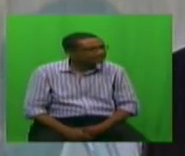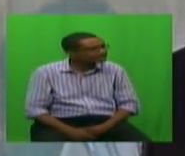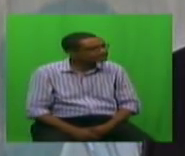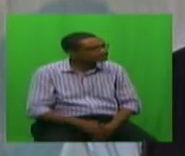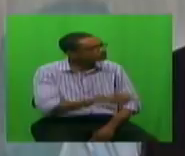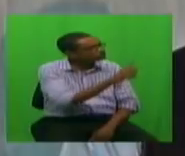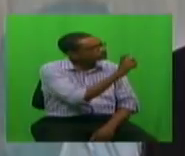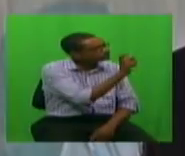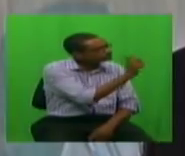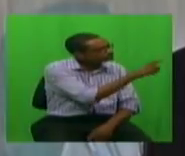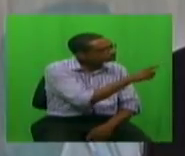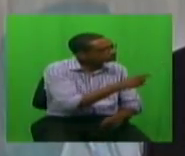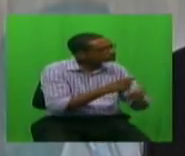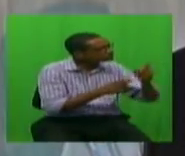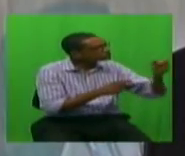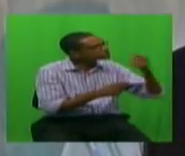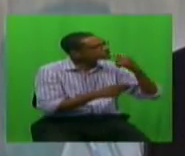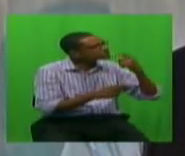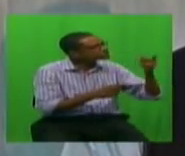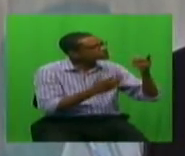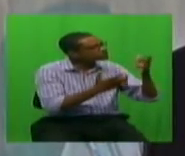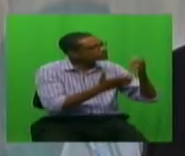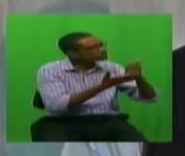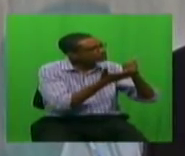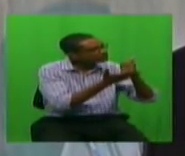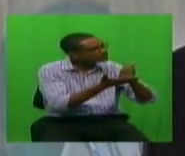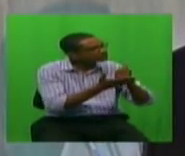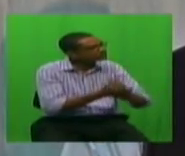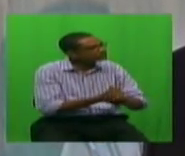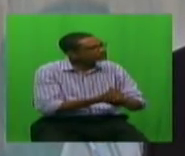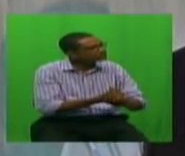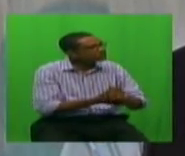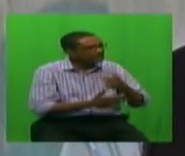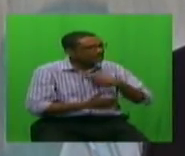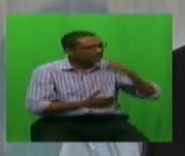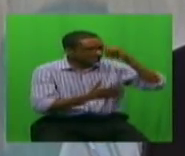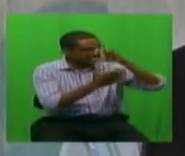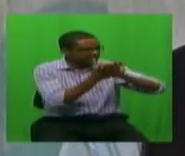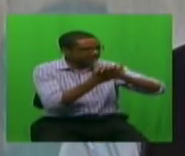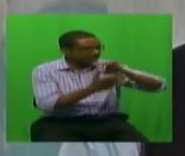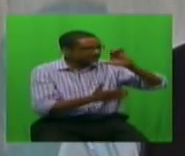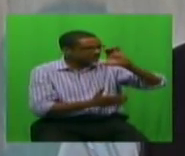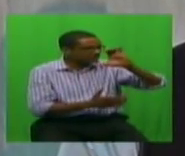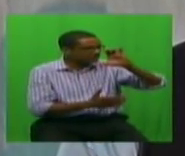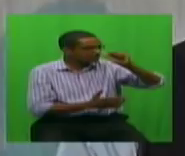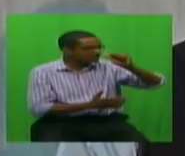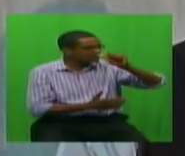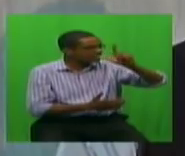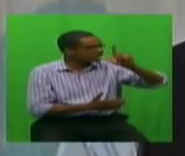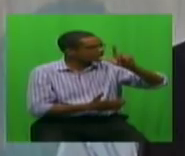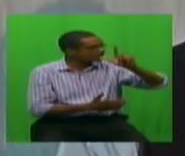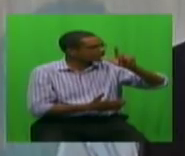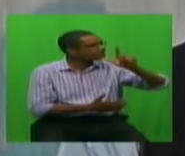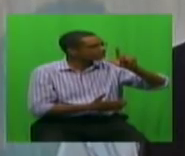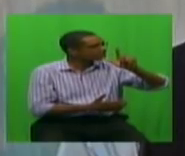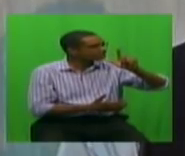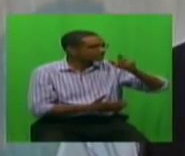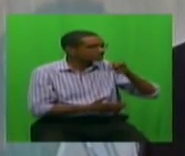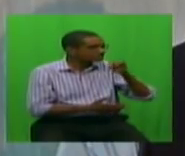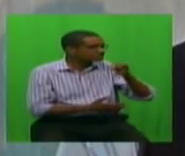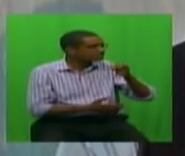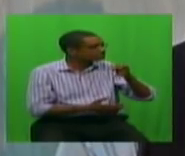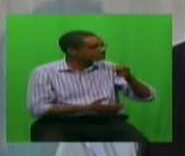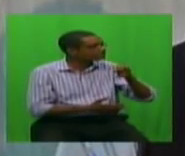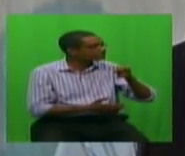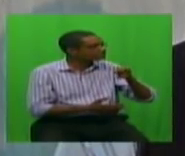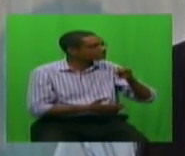to assist. Of course, I believe the Caribbean Airlines sent out a release recently where people were trying to